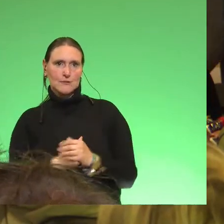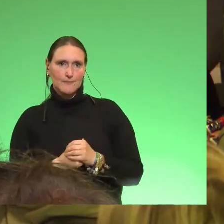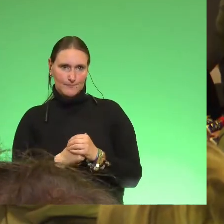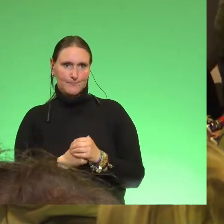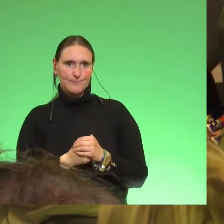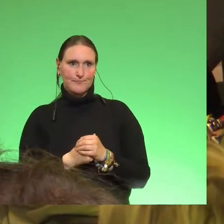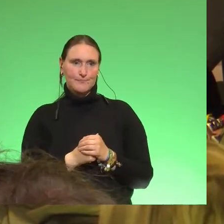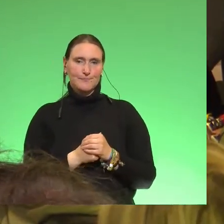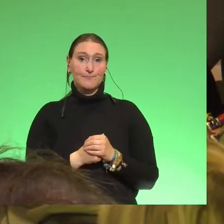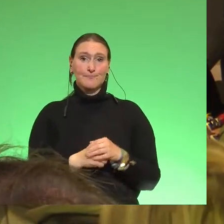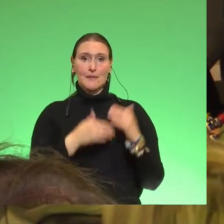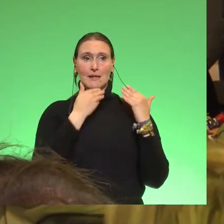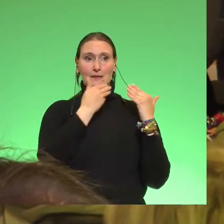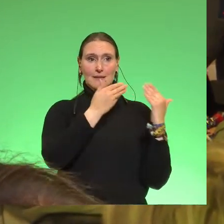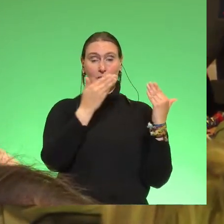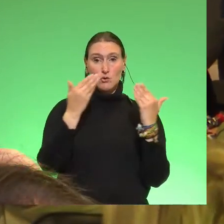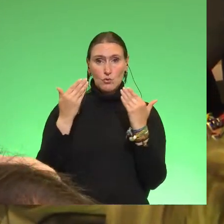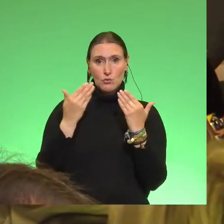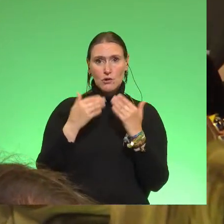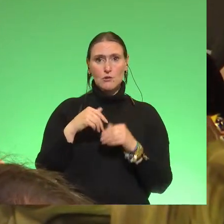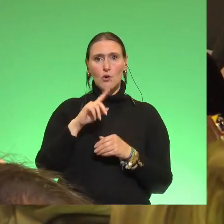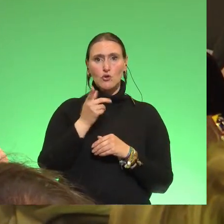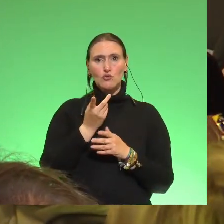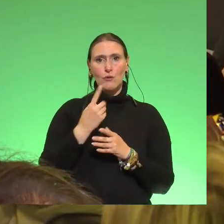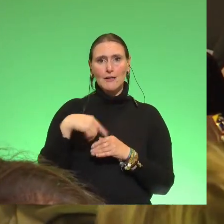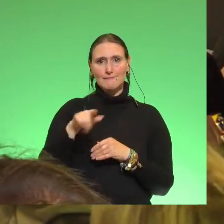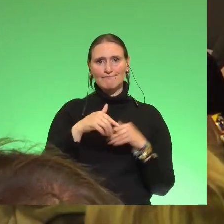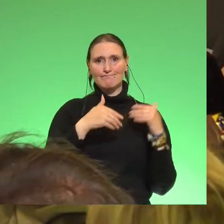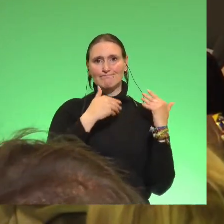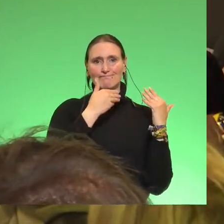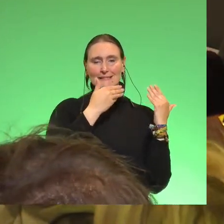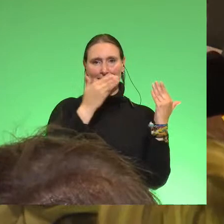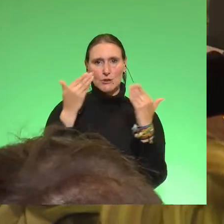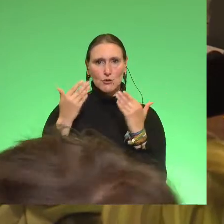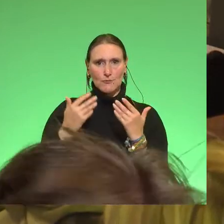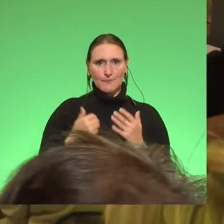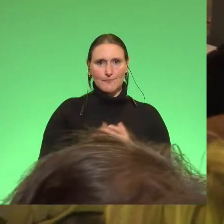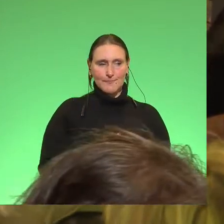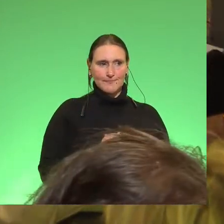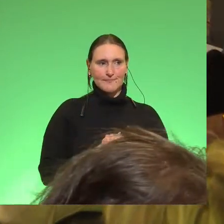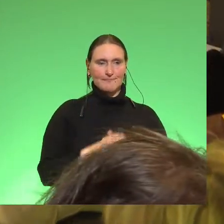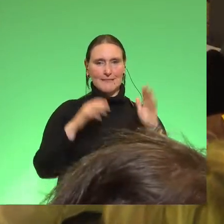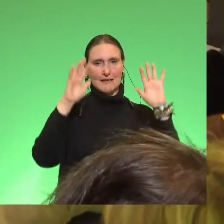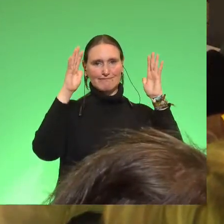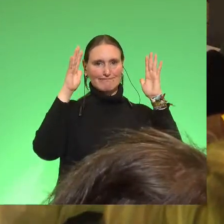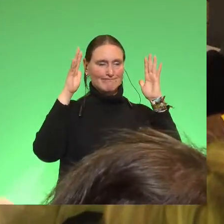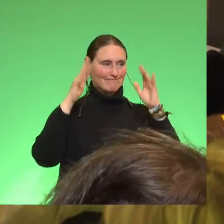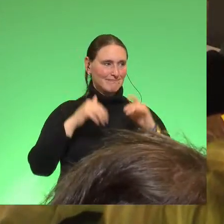23rd, but also until September 25th. Viva!